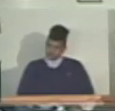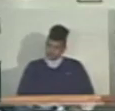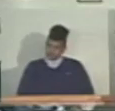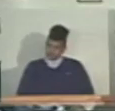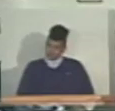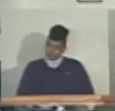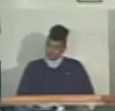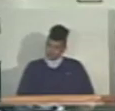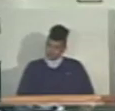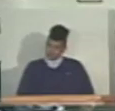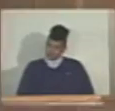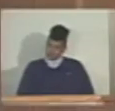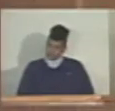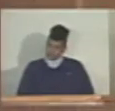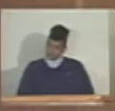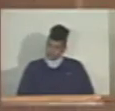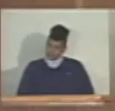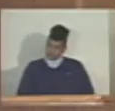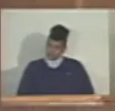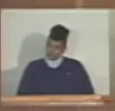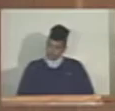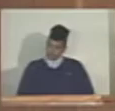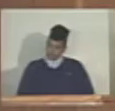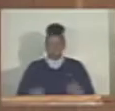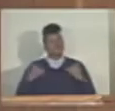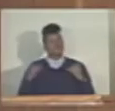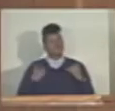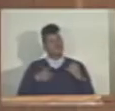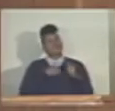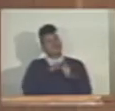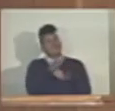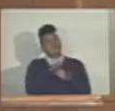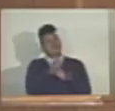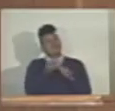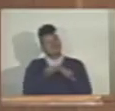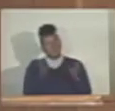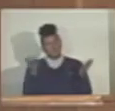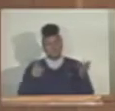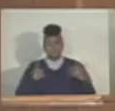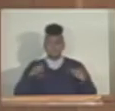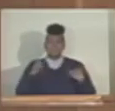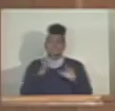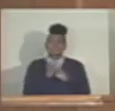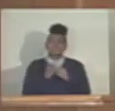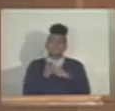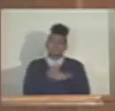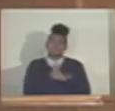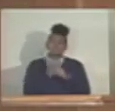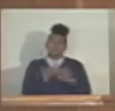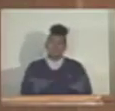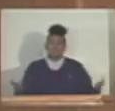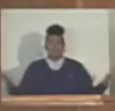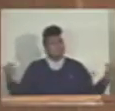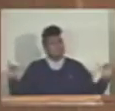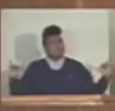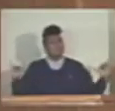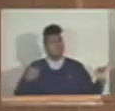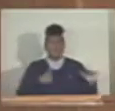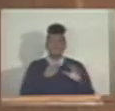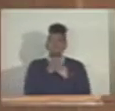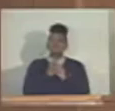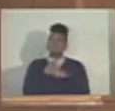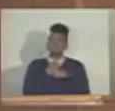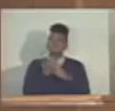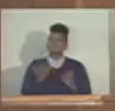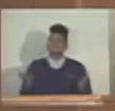now, we have adequate supply. We are still receiving products. In fact, we normally receive our products